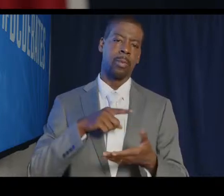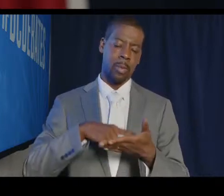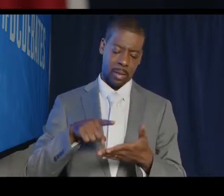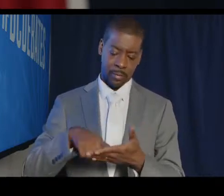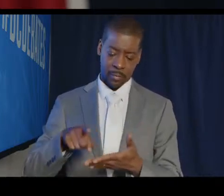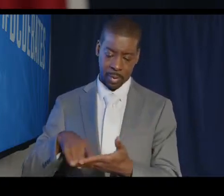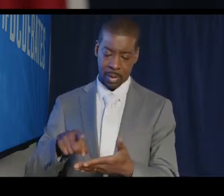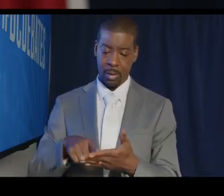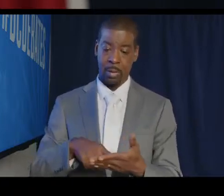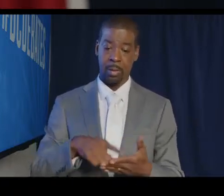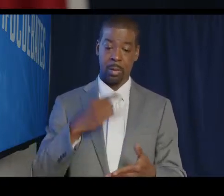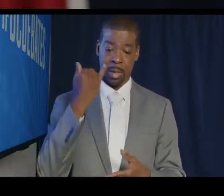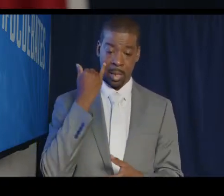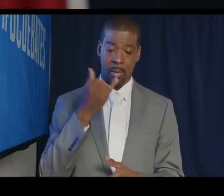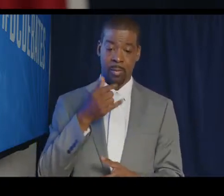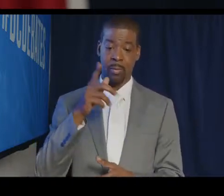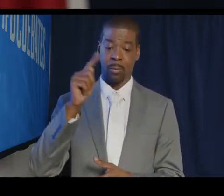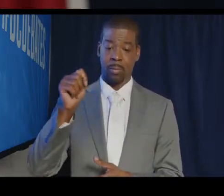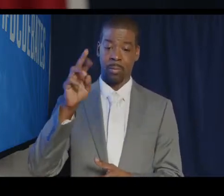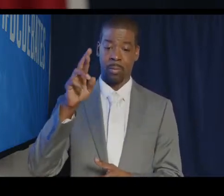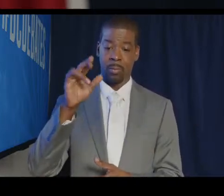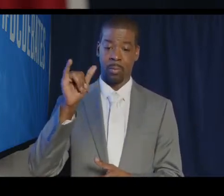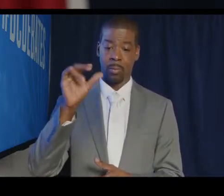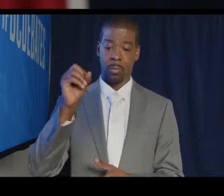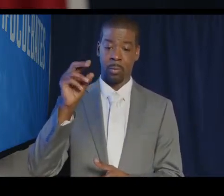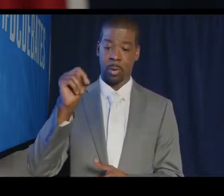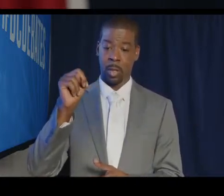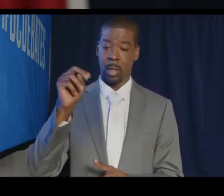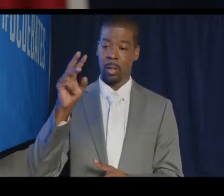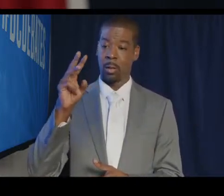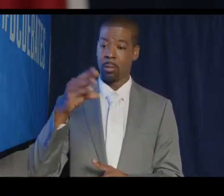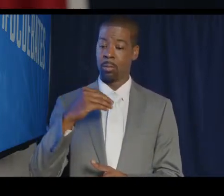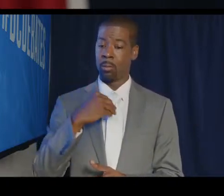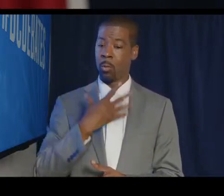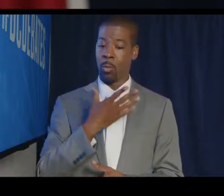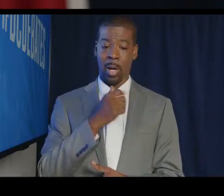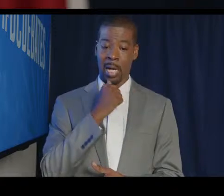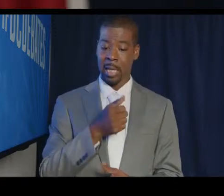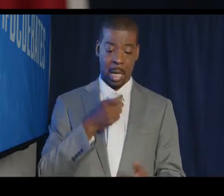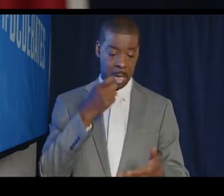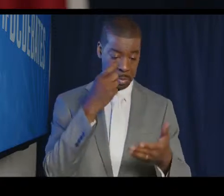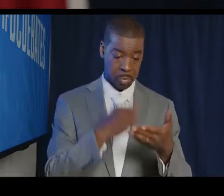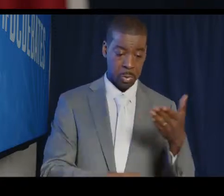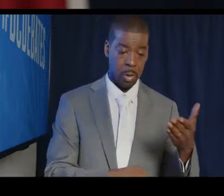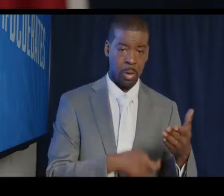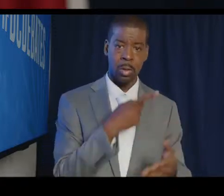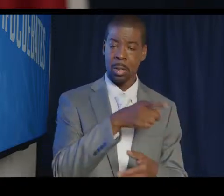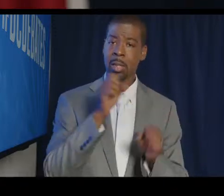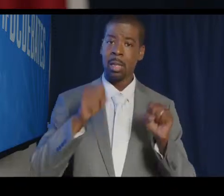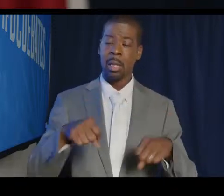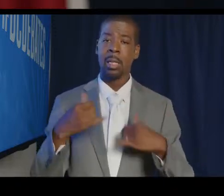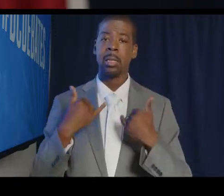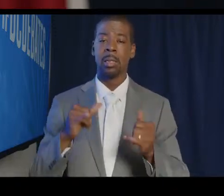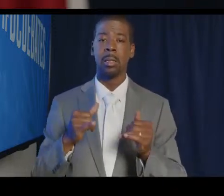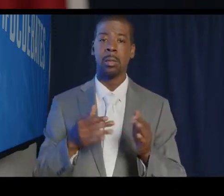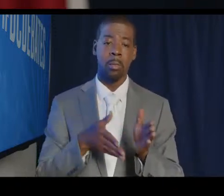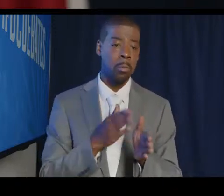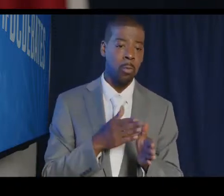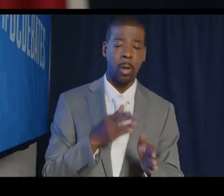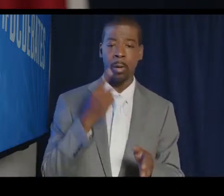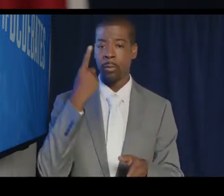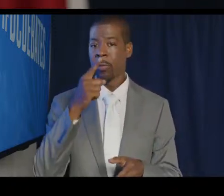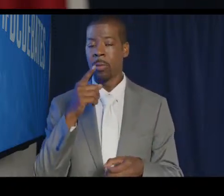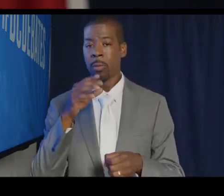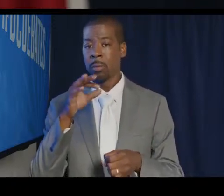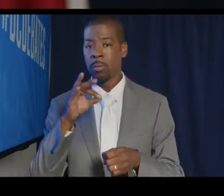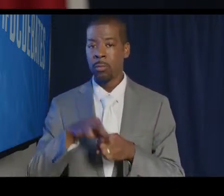if Councilmember Trayon White is not convicted, he could run again. So we have a lot of complex issues in front of us that we